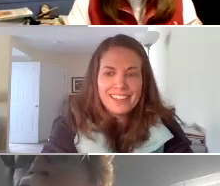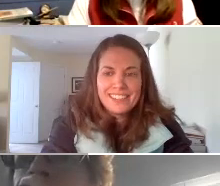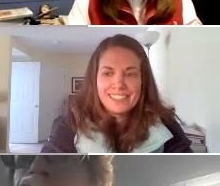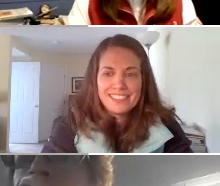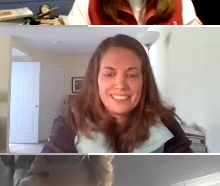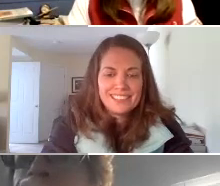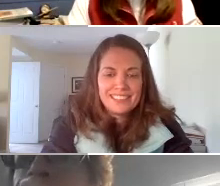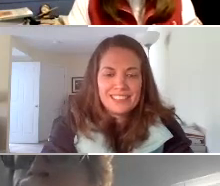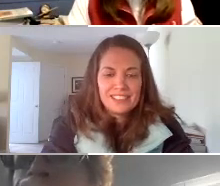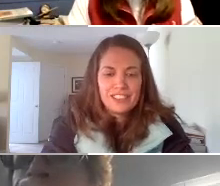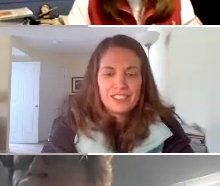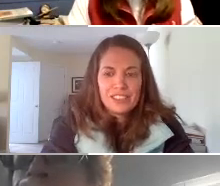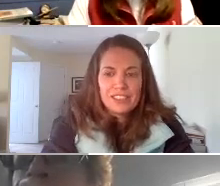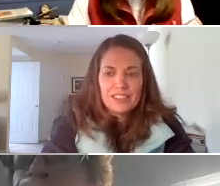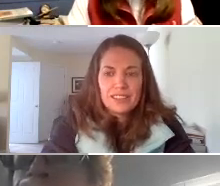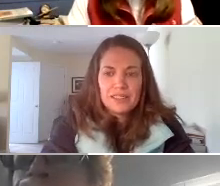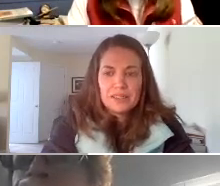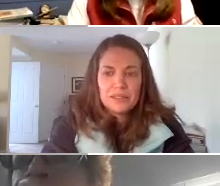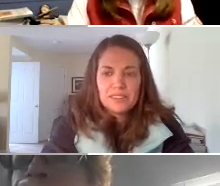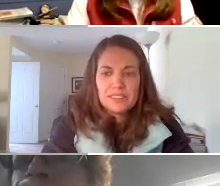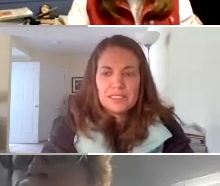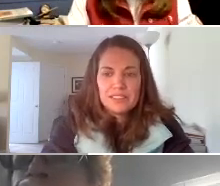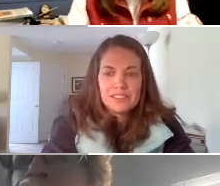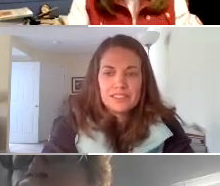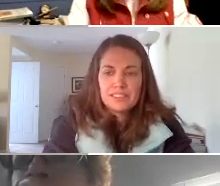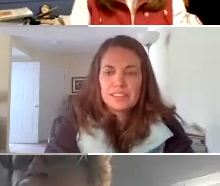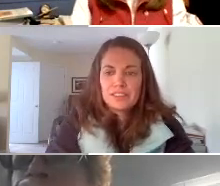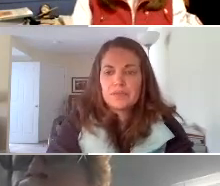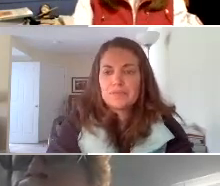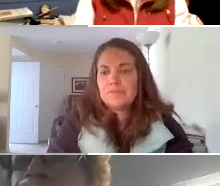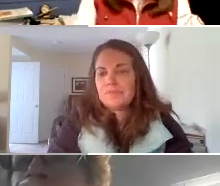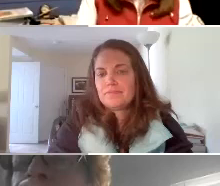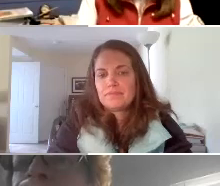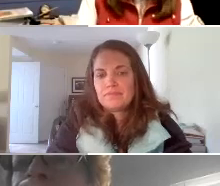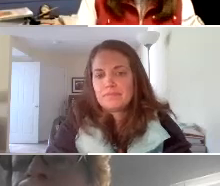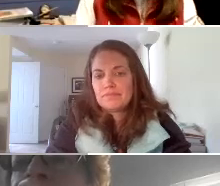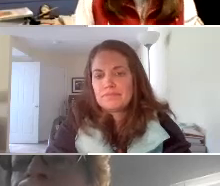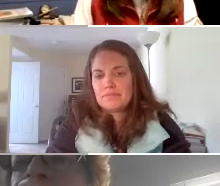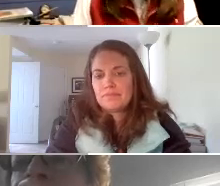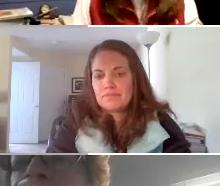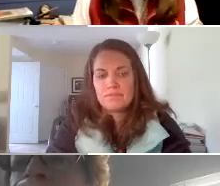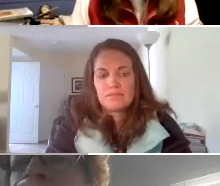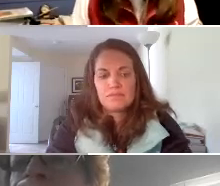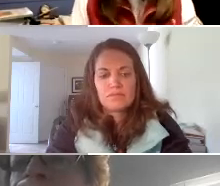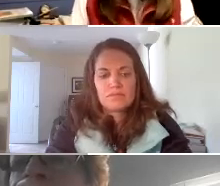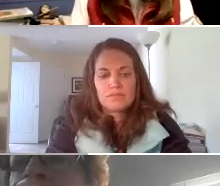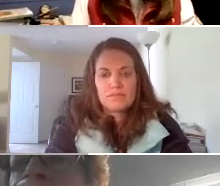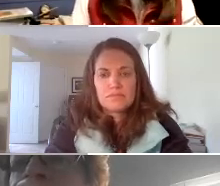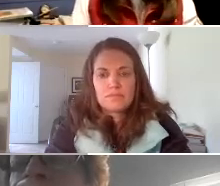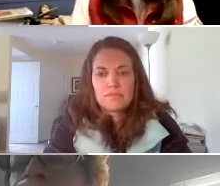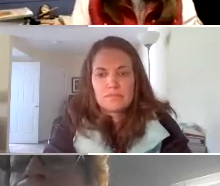clarifying that. Sure. All right, reflexive responses. So this is really about